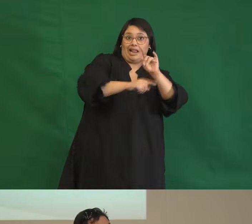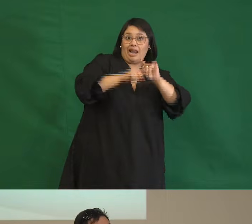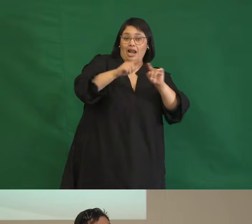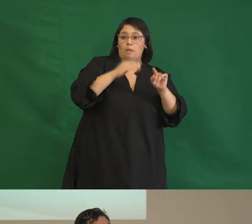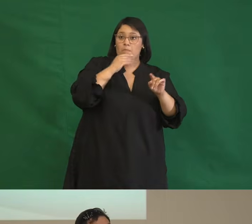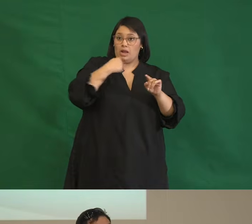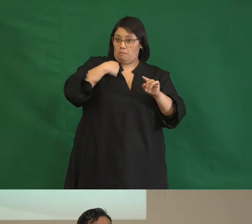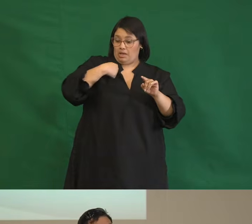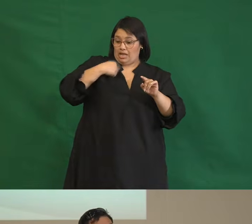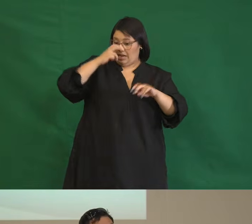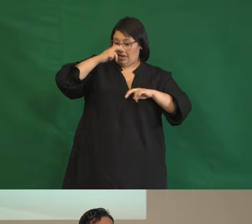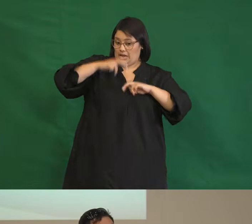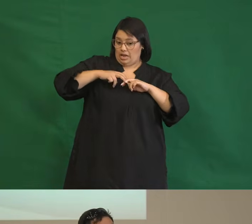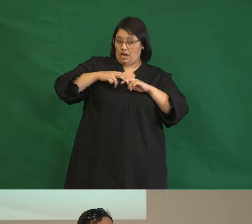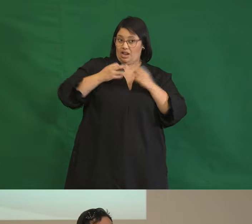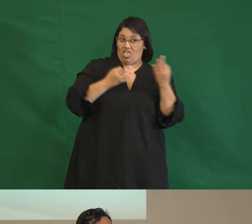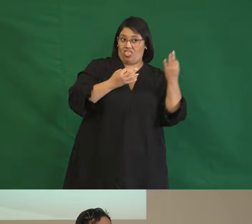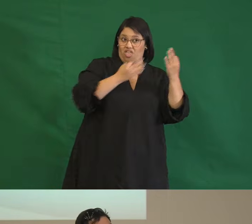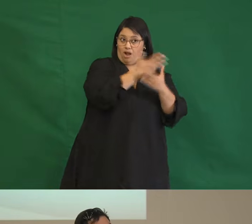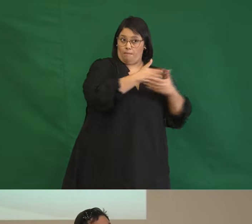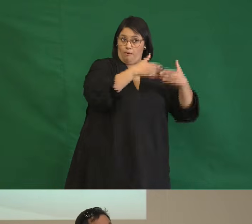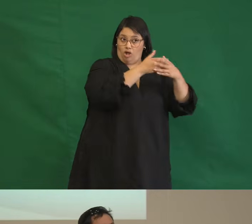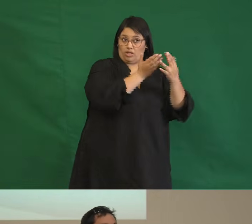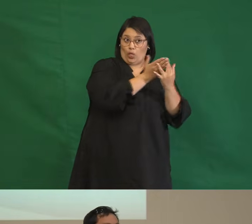to go through the third party.